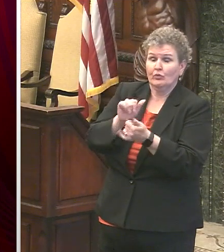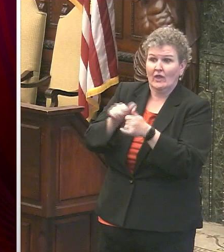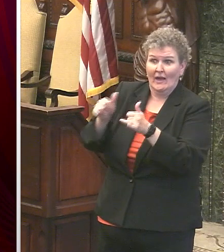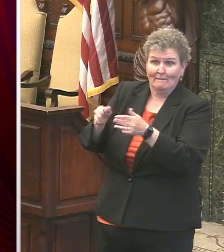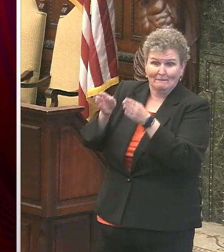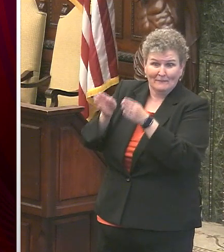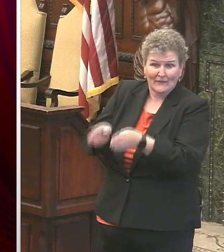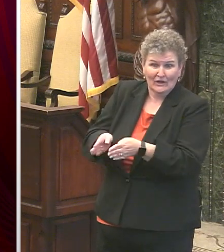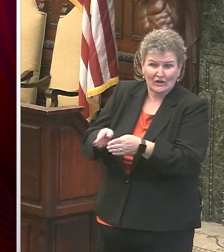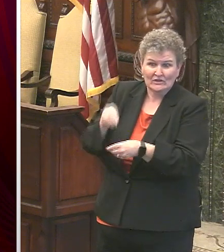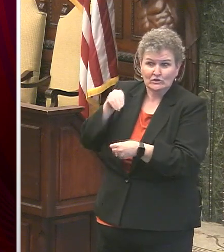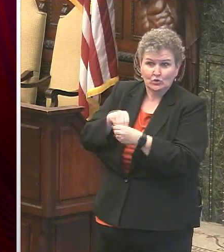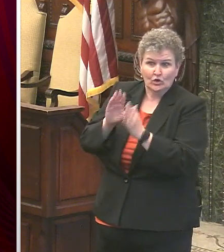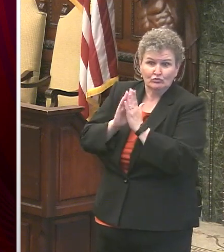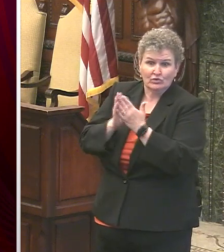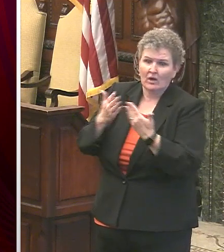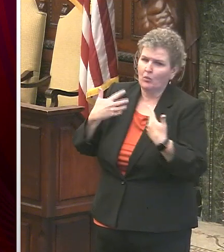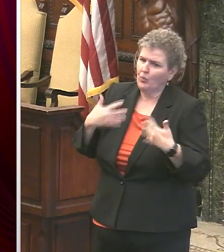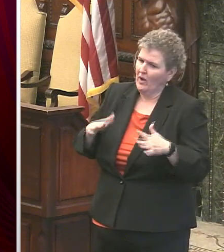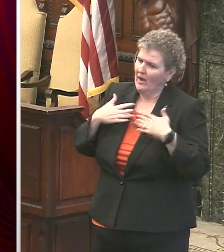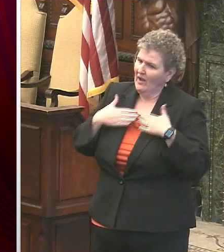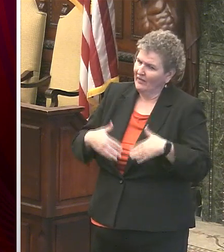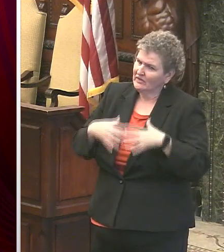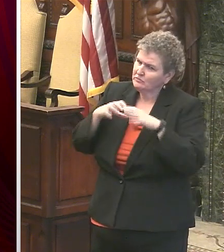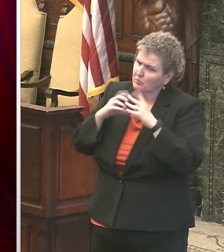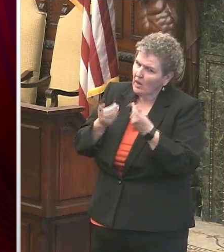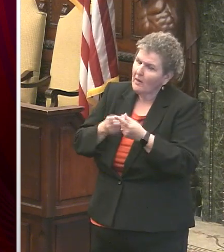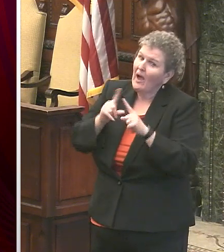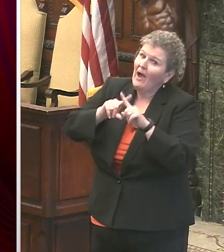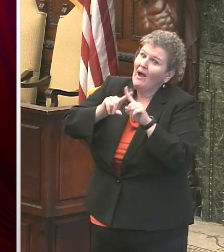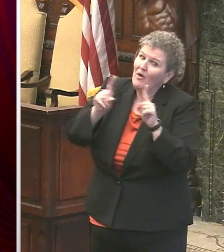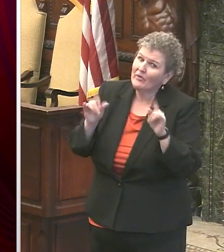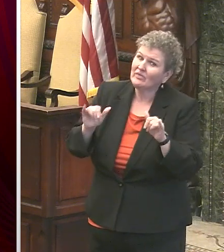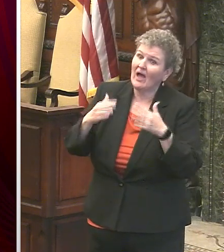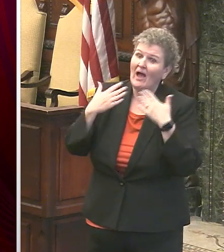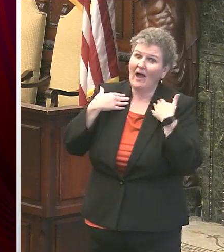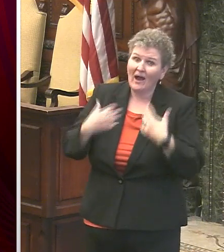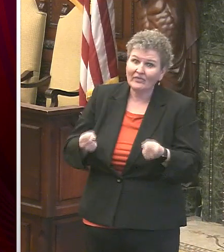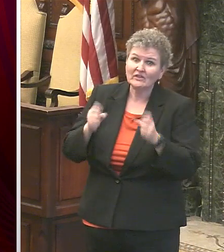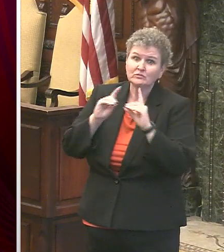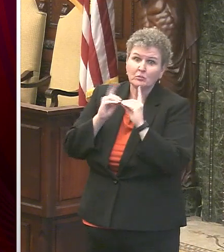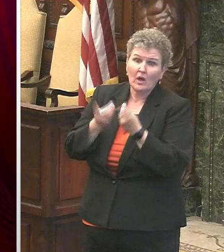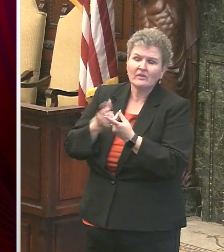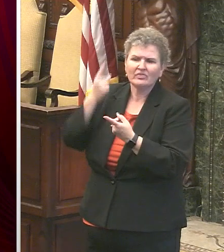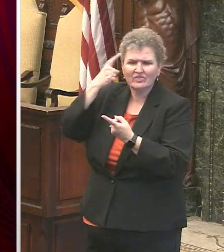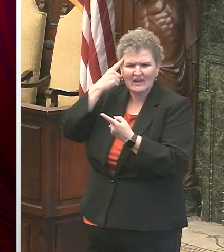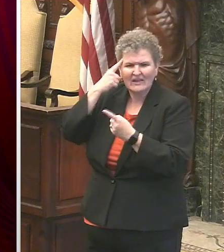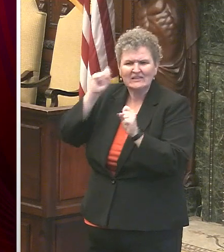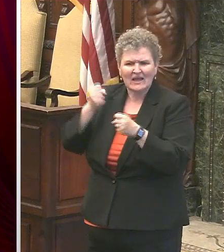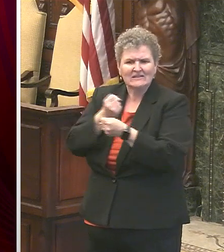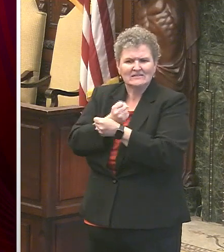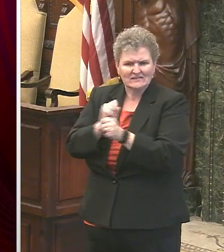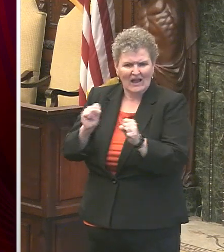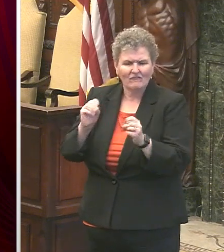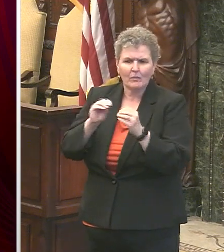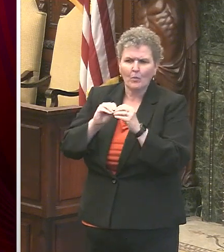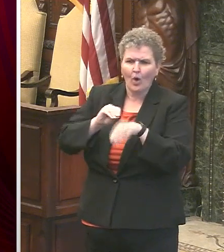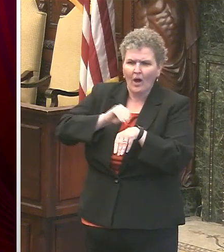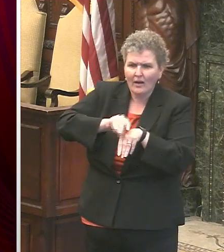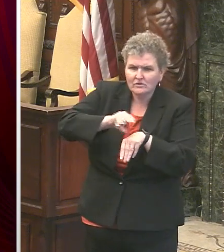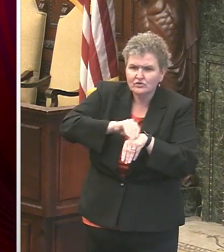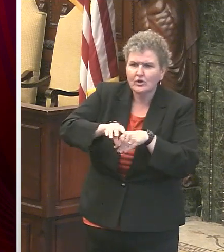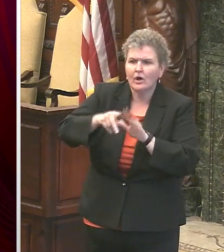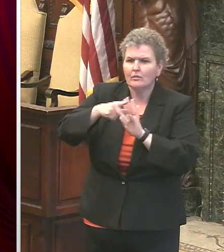district. It's not the health department's decision. However, the health department has said that we think that they can do it safely. And we've advised them on what the protocols could